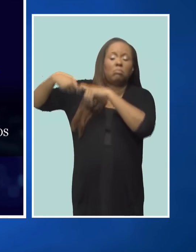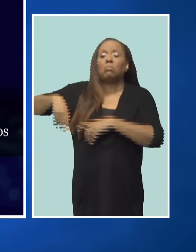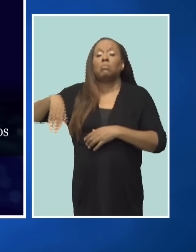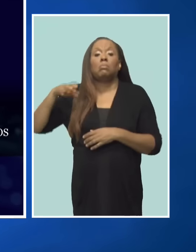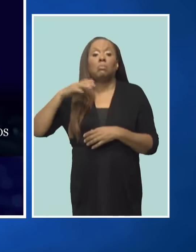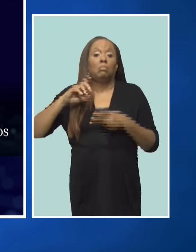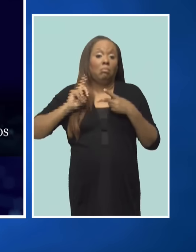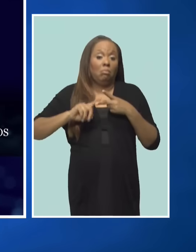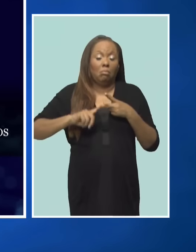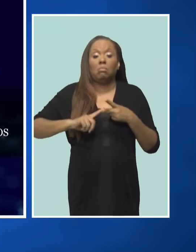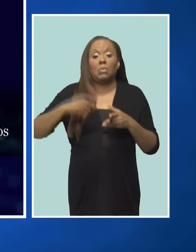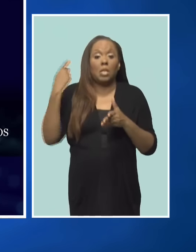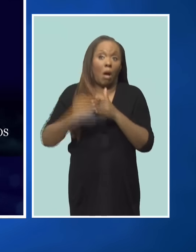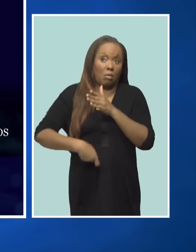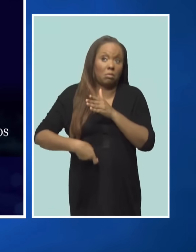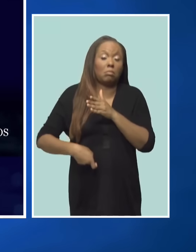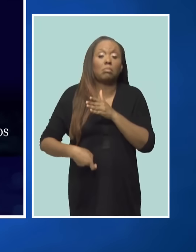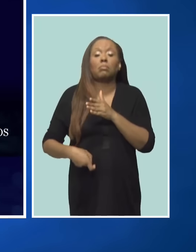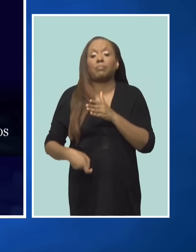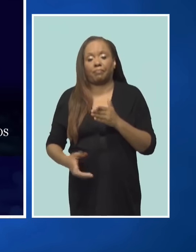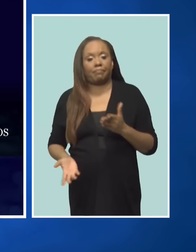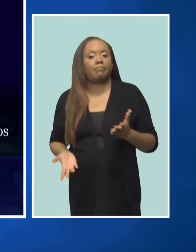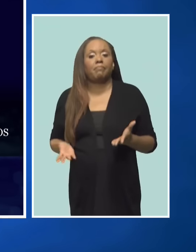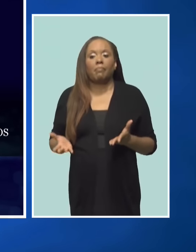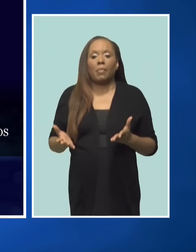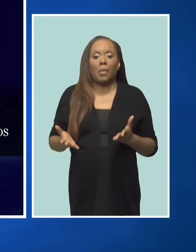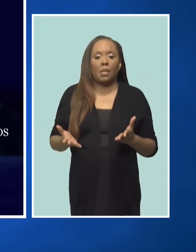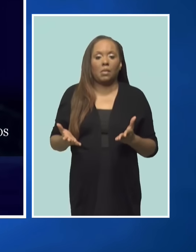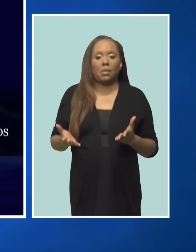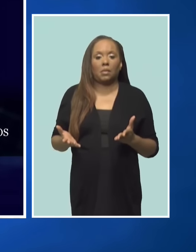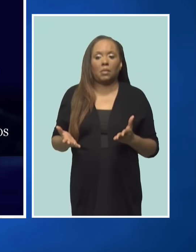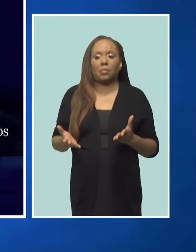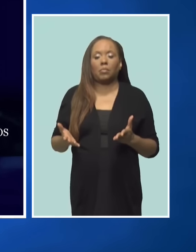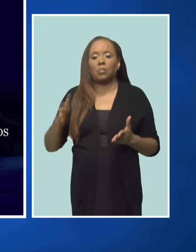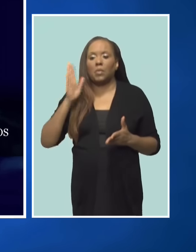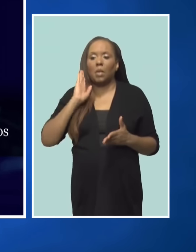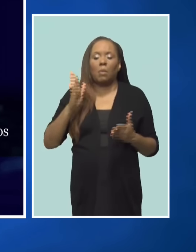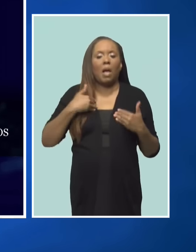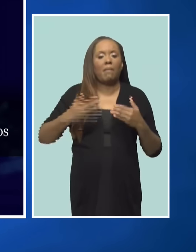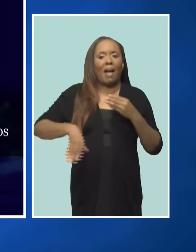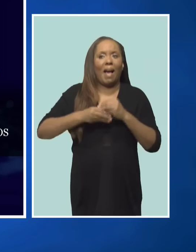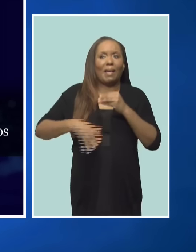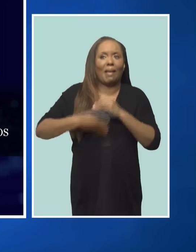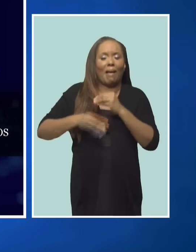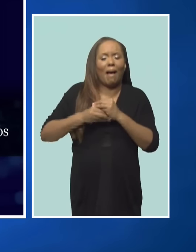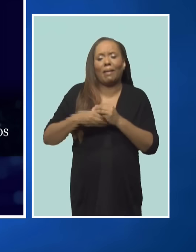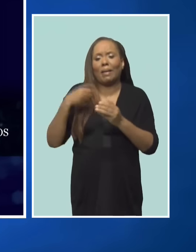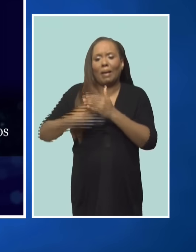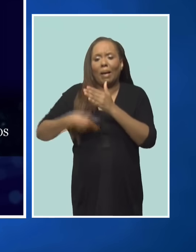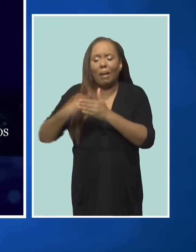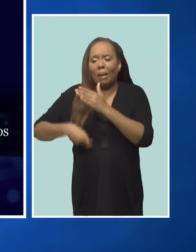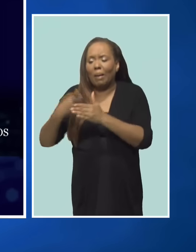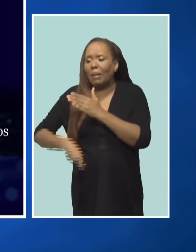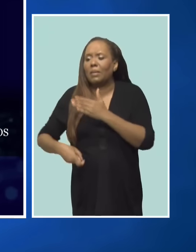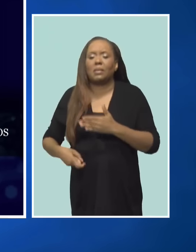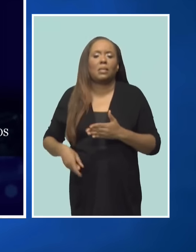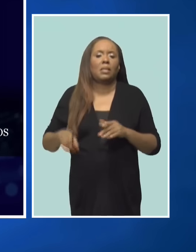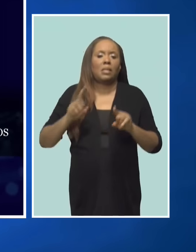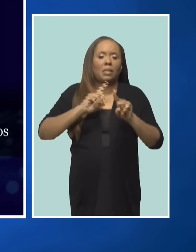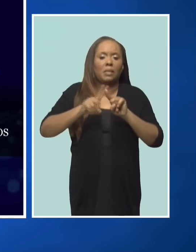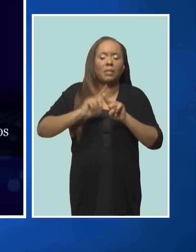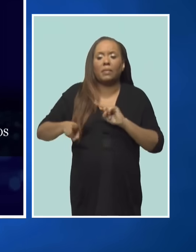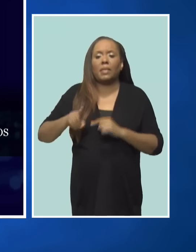impact on costs, as we will see the lines imposing congestion surcharges, repositioning surcharges to